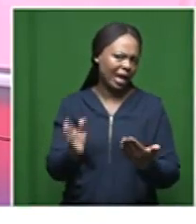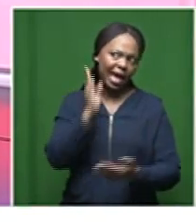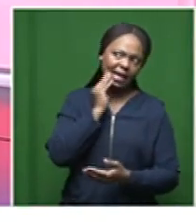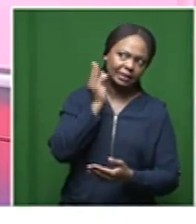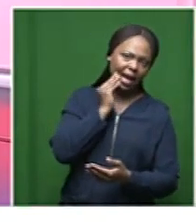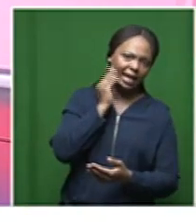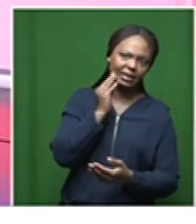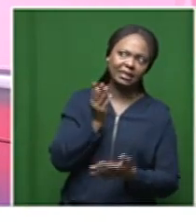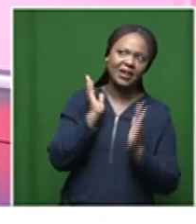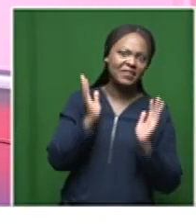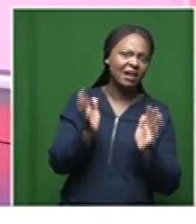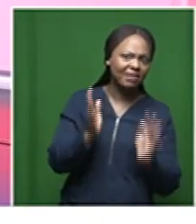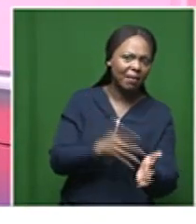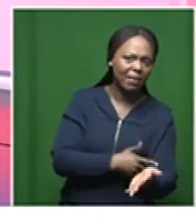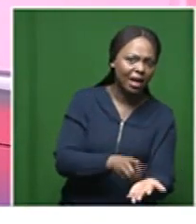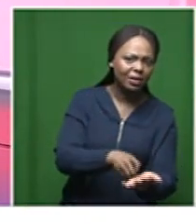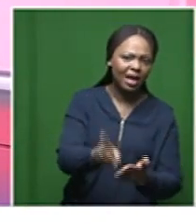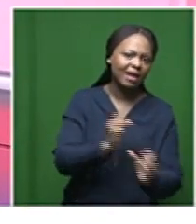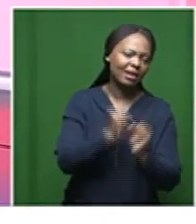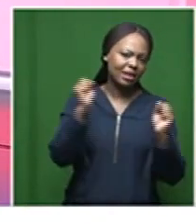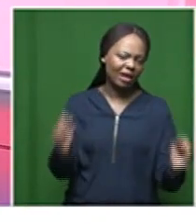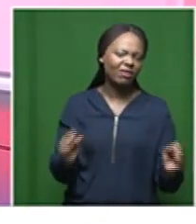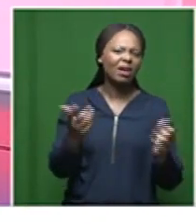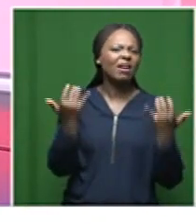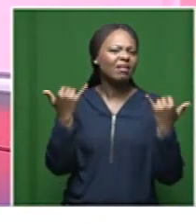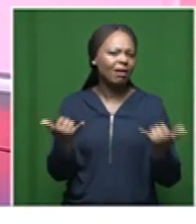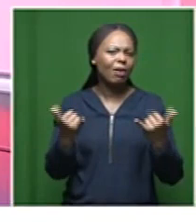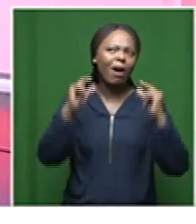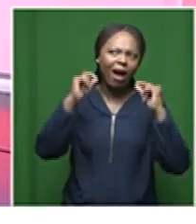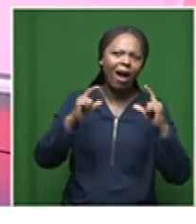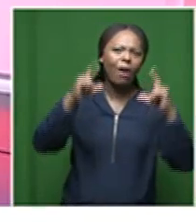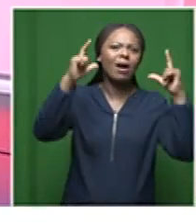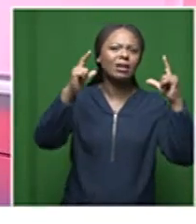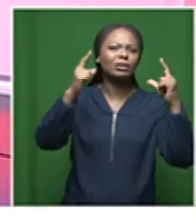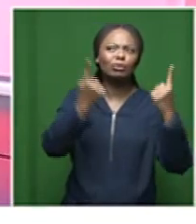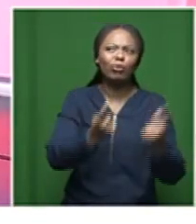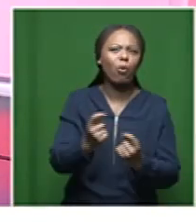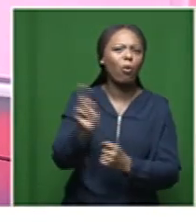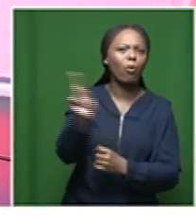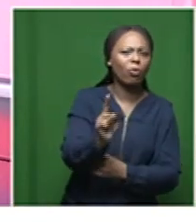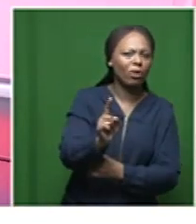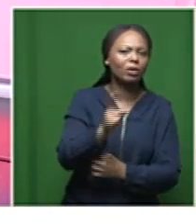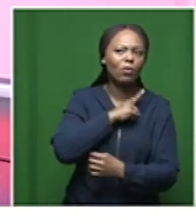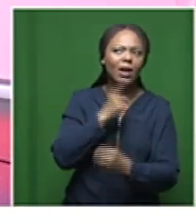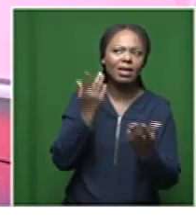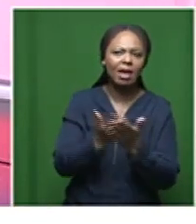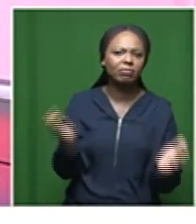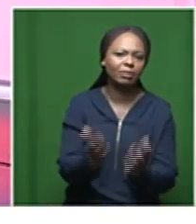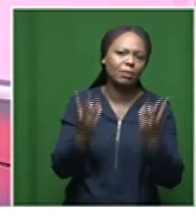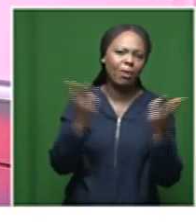of donating blood. So what awareness sort of initiatives is the SANBS putting out to get young people to go out and donate